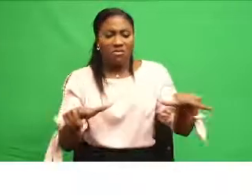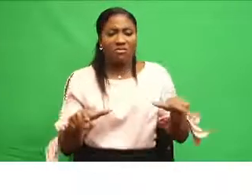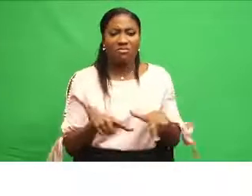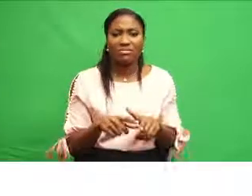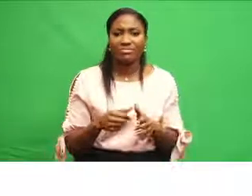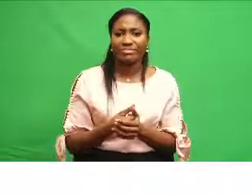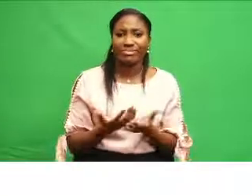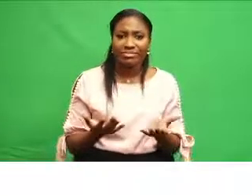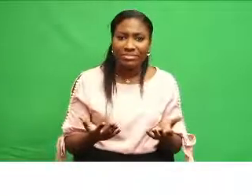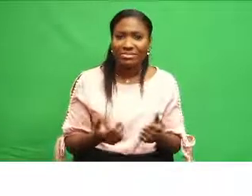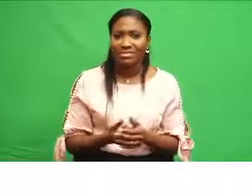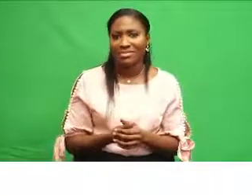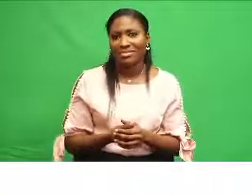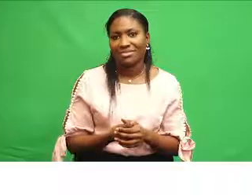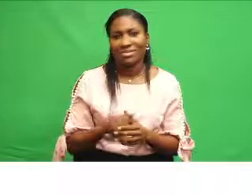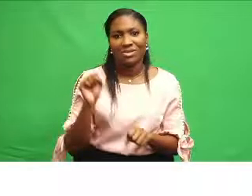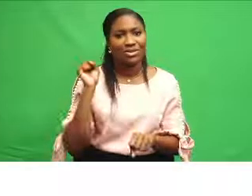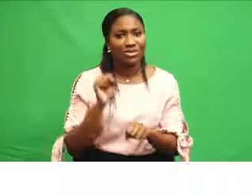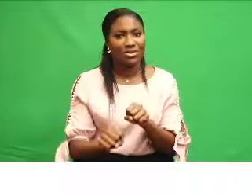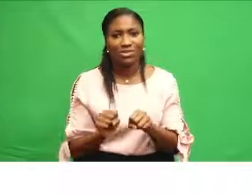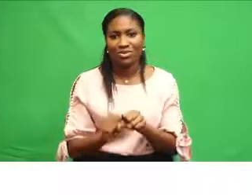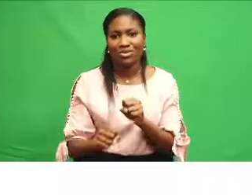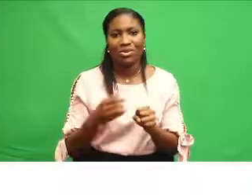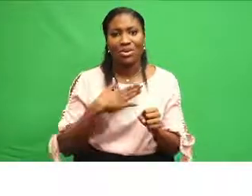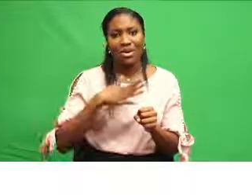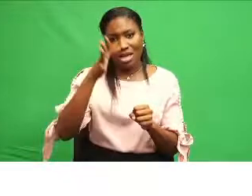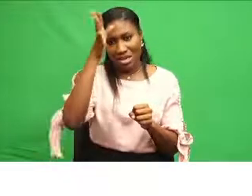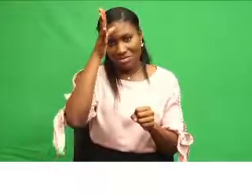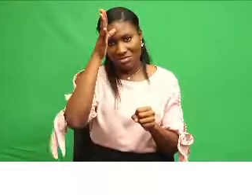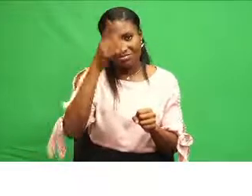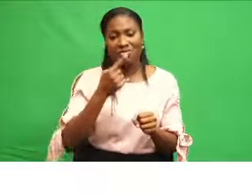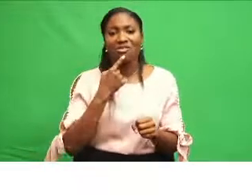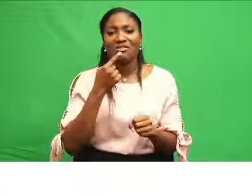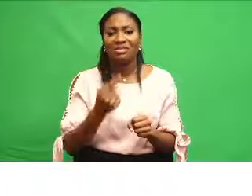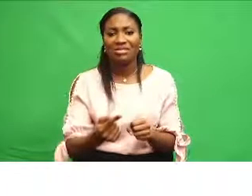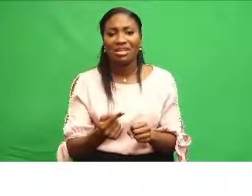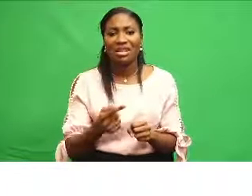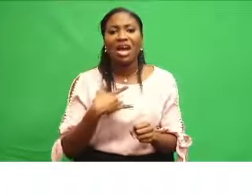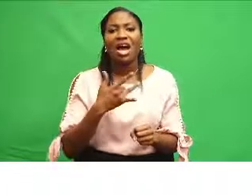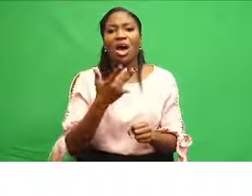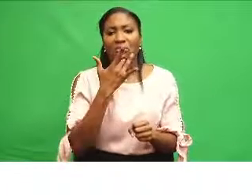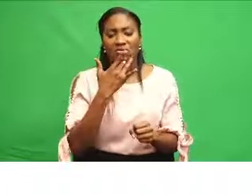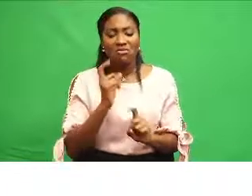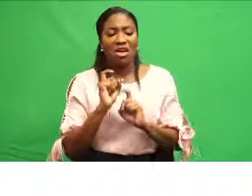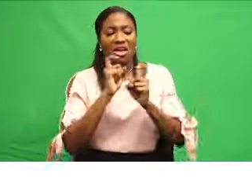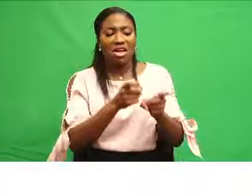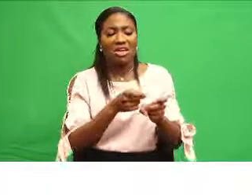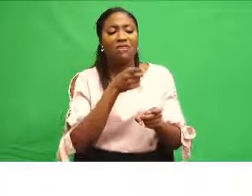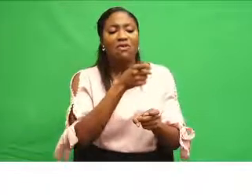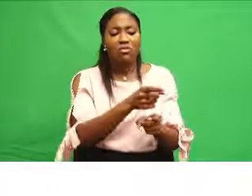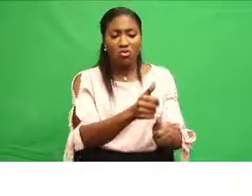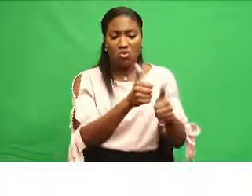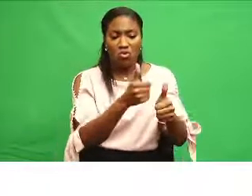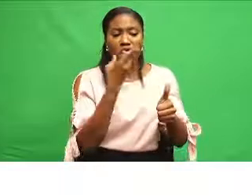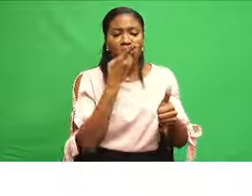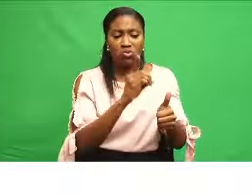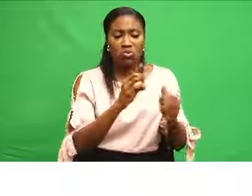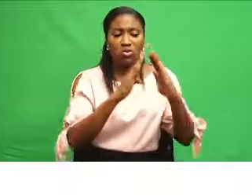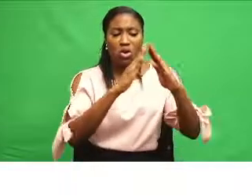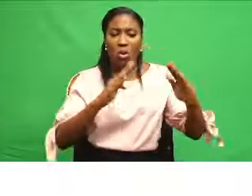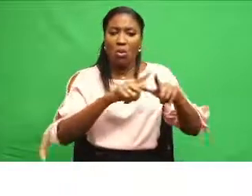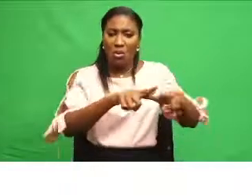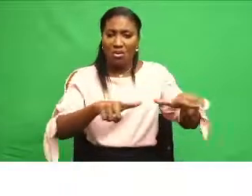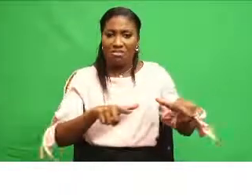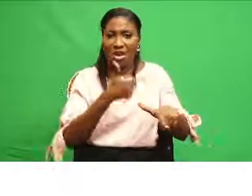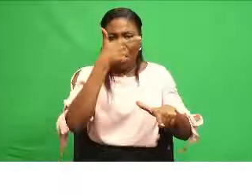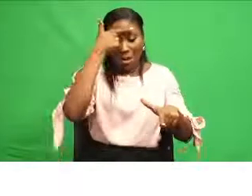he tell me, child, you carry this to Tobago with you. Because anything happen to me, they will take it. My sister gone and asking the old man how she